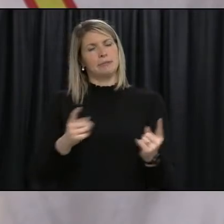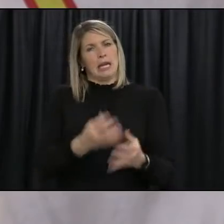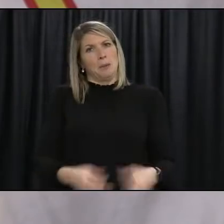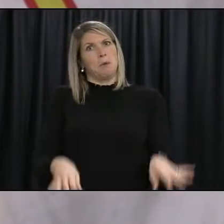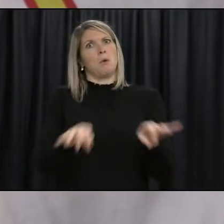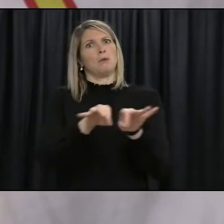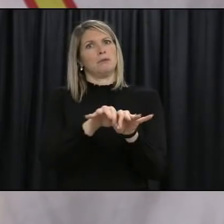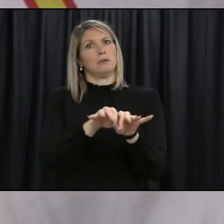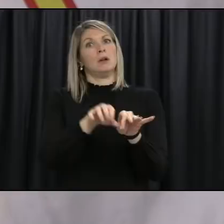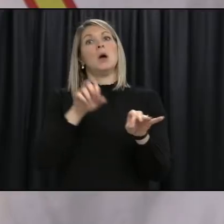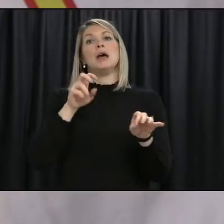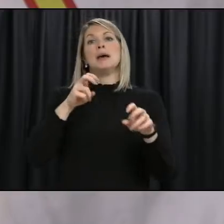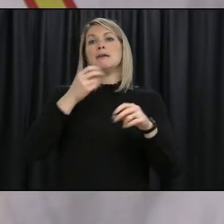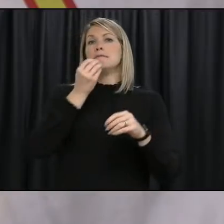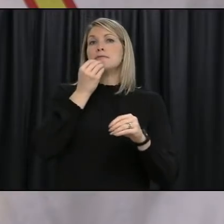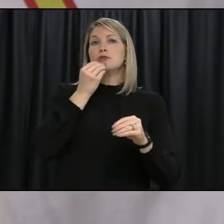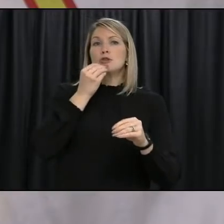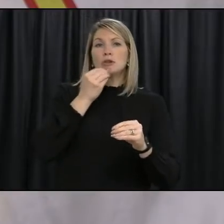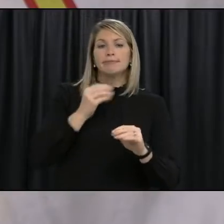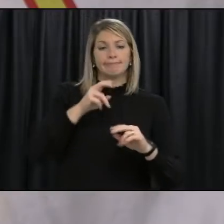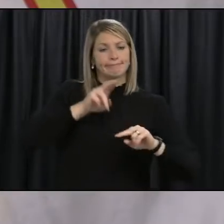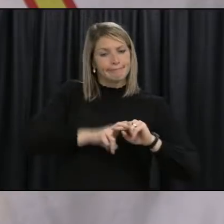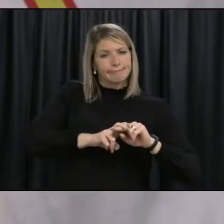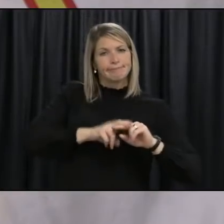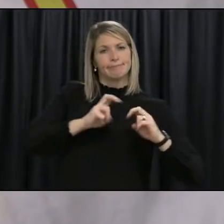events and gatherings, please visit